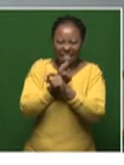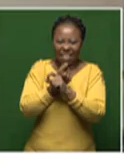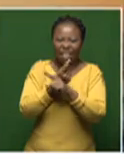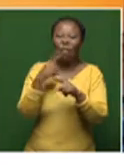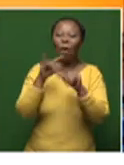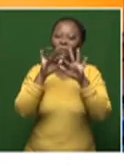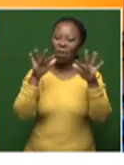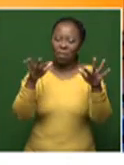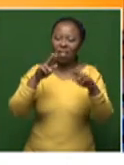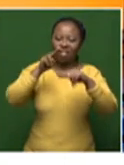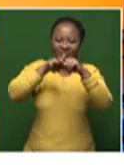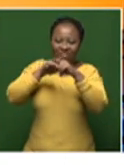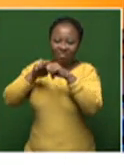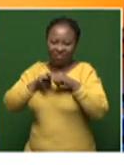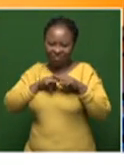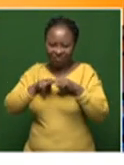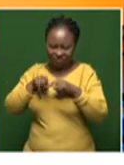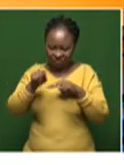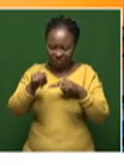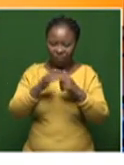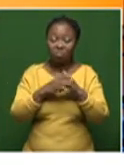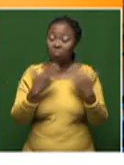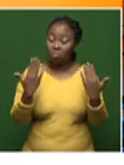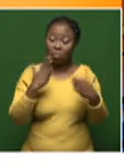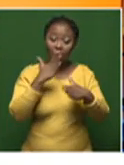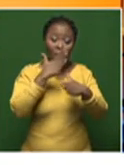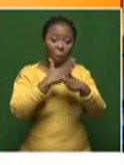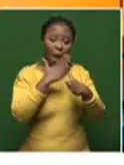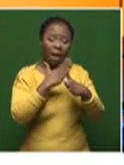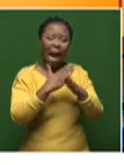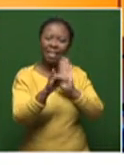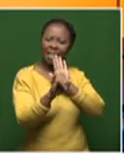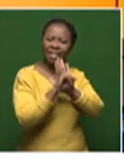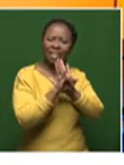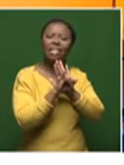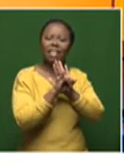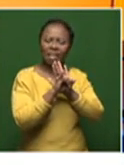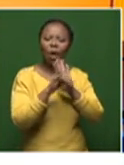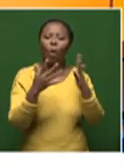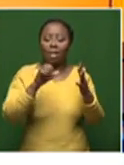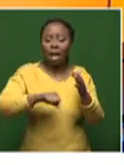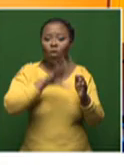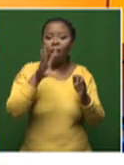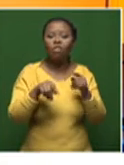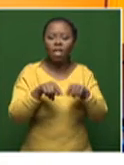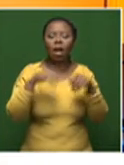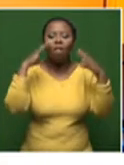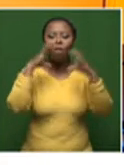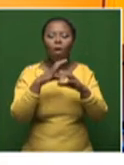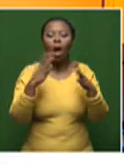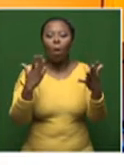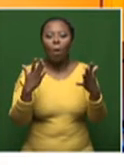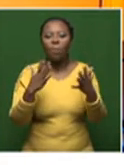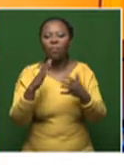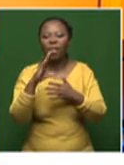commuters. And your work deals with issues of identity in contemporary South Africa, isn't it? Particularly focusing on your Cape